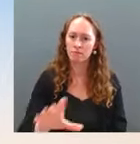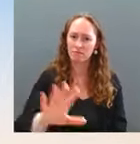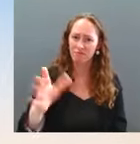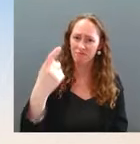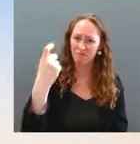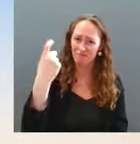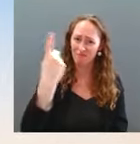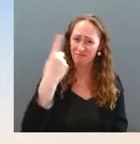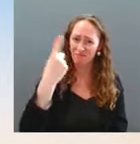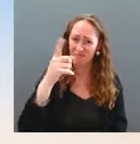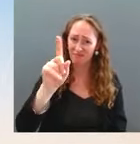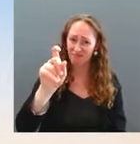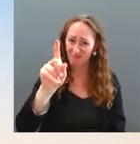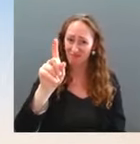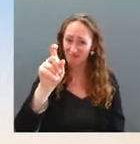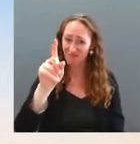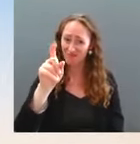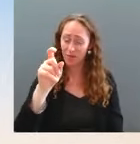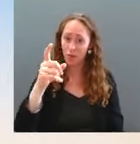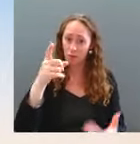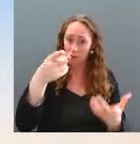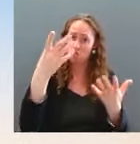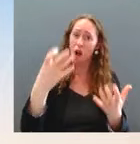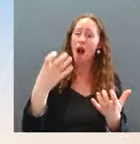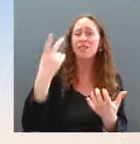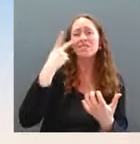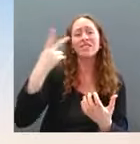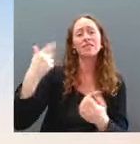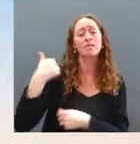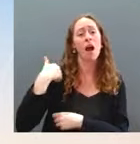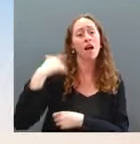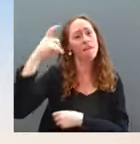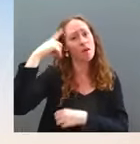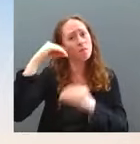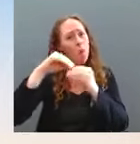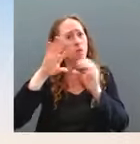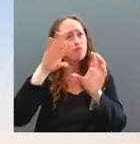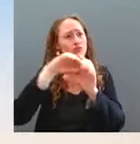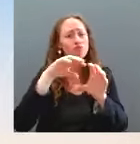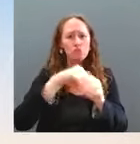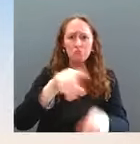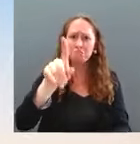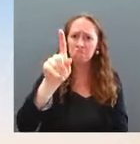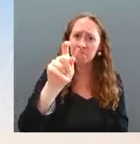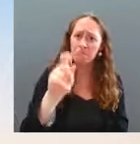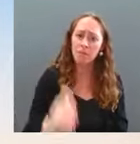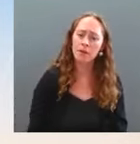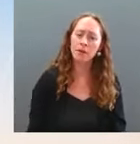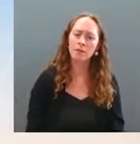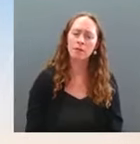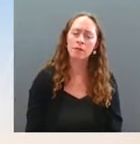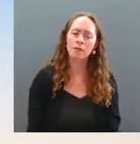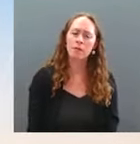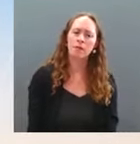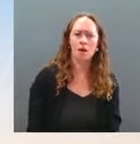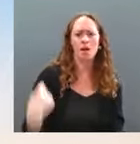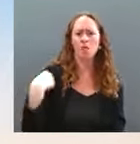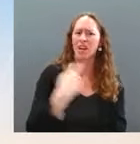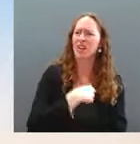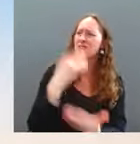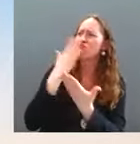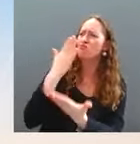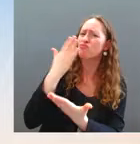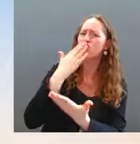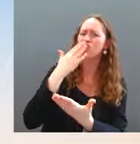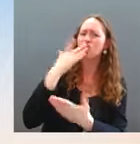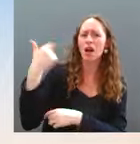Canada's efforts and support for us in standing up against the invasion of Ukraine by President Putin and the Russians,